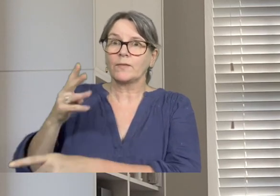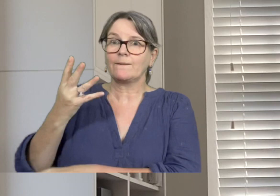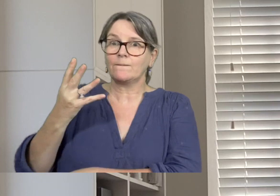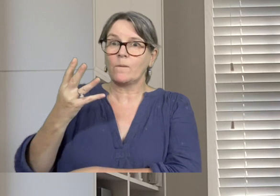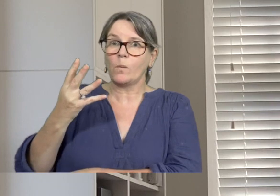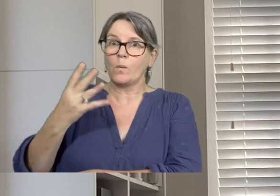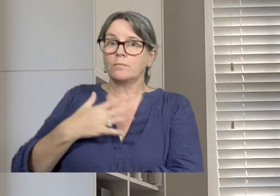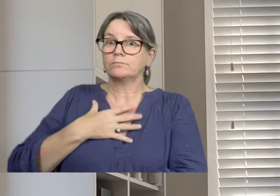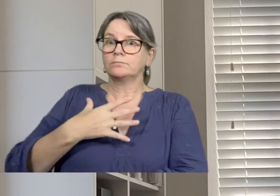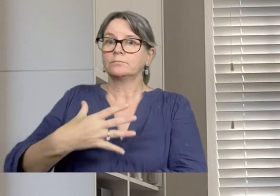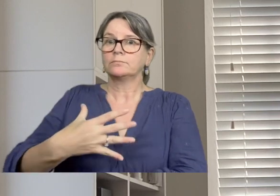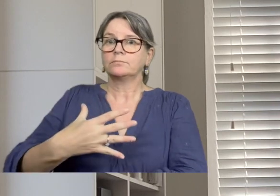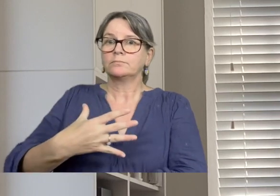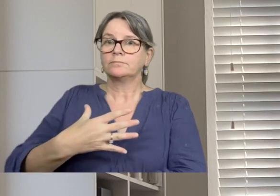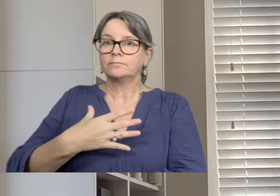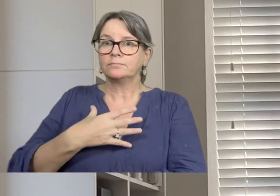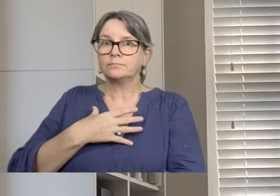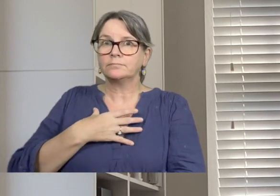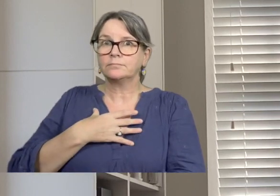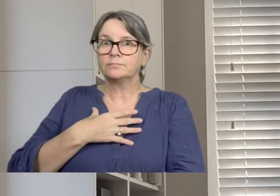out.